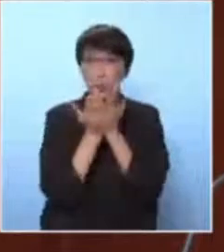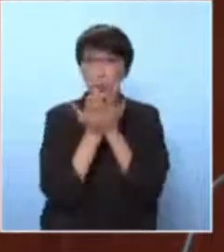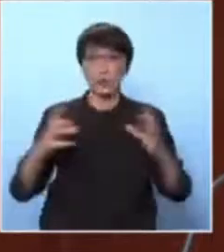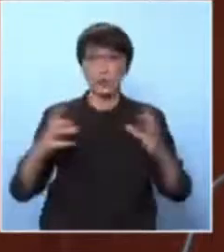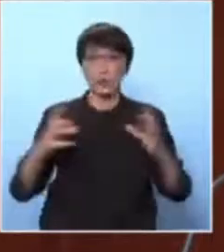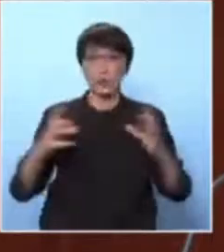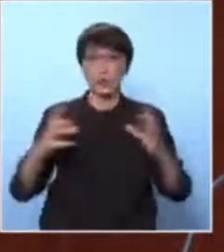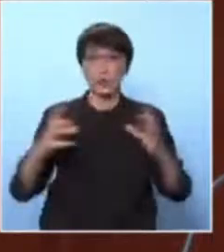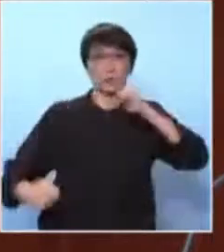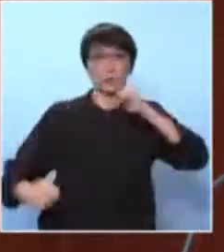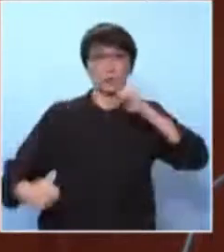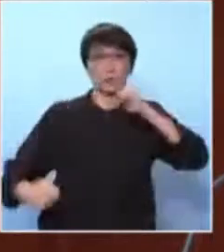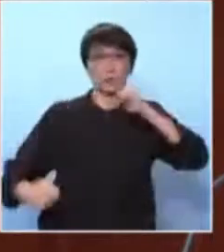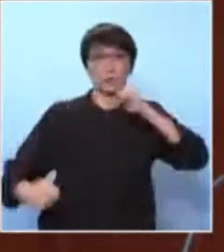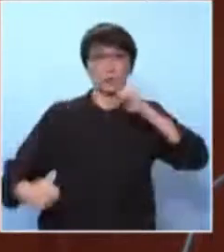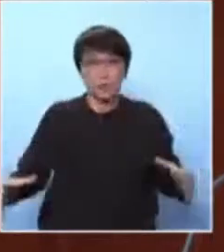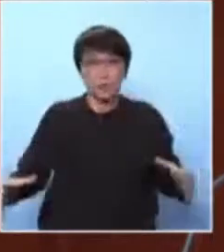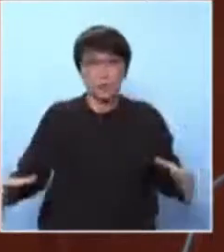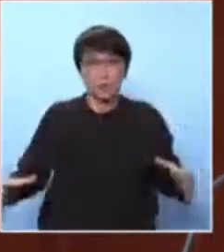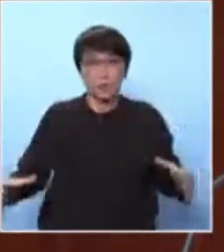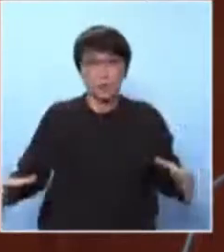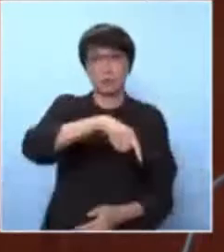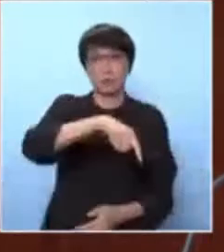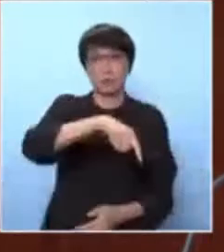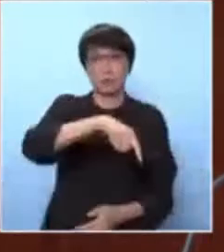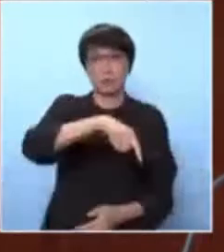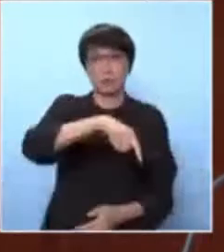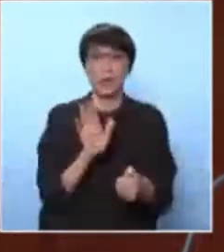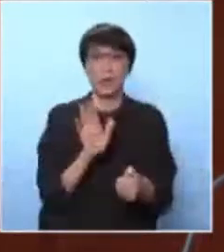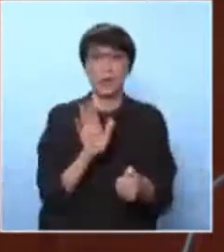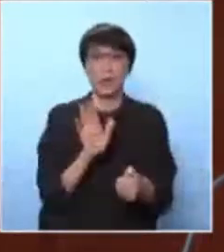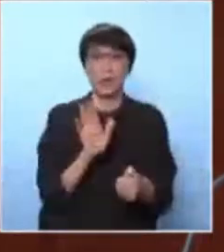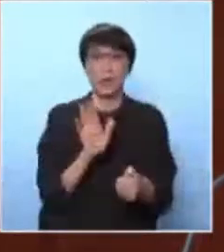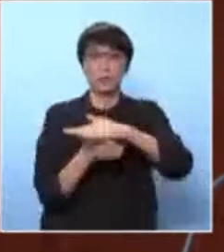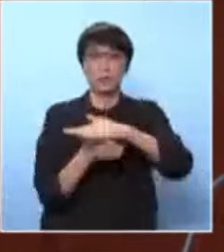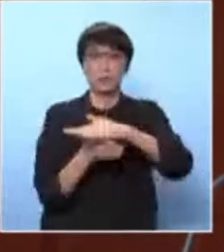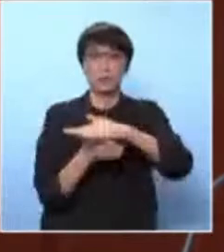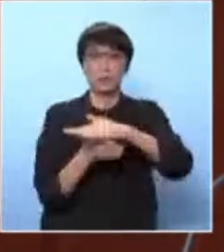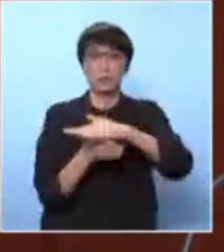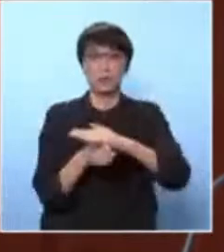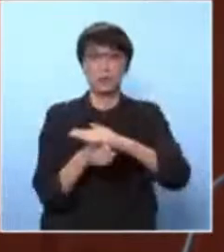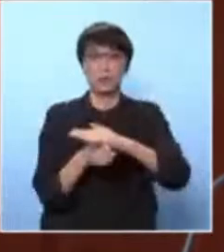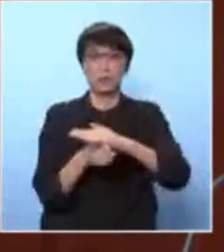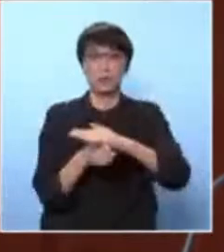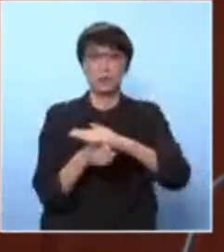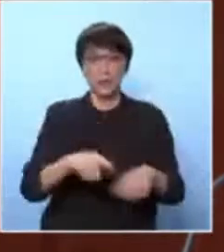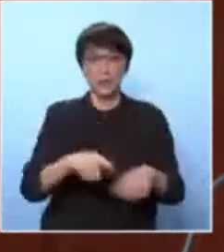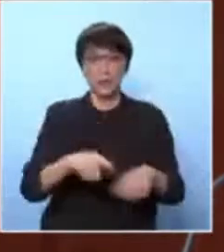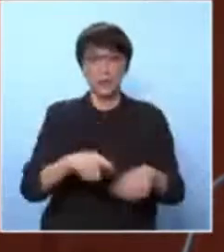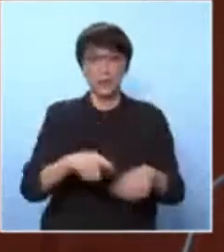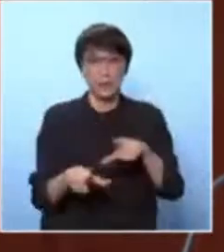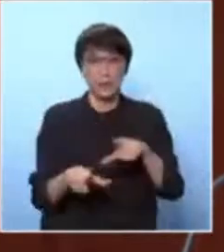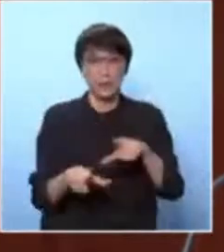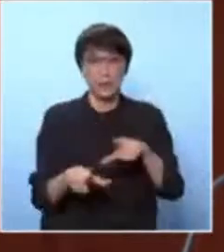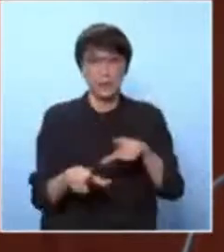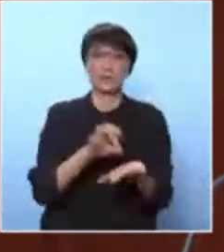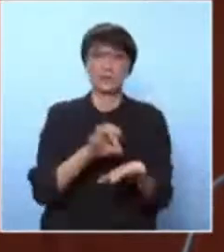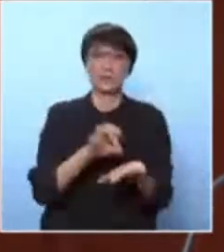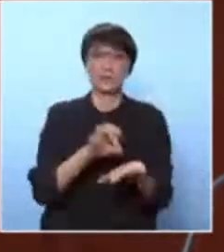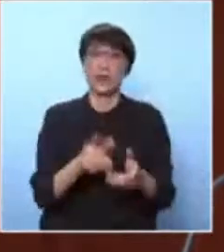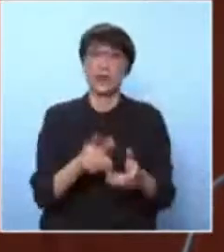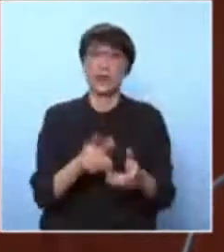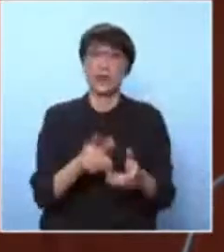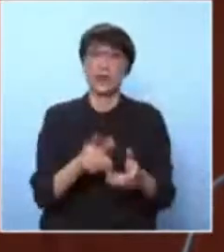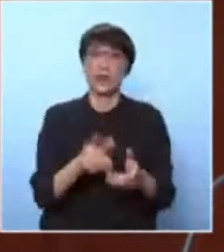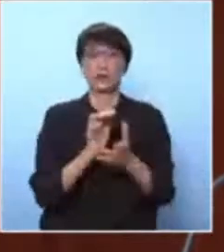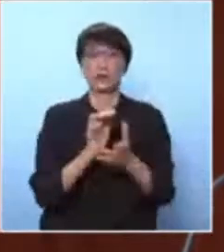providing SDU households with additional living space in their respective communities. To strengthen community